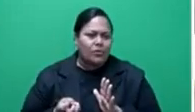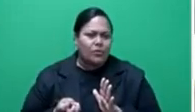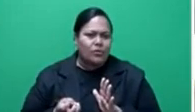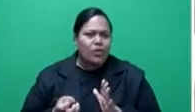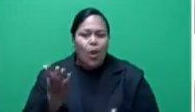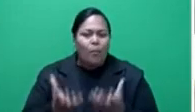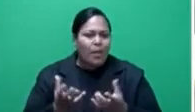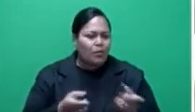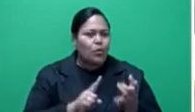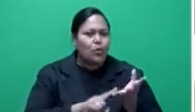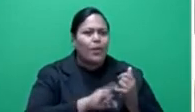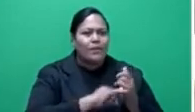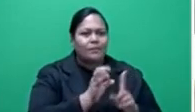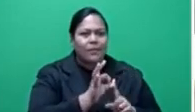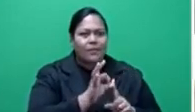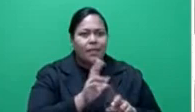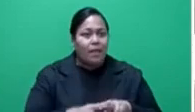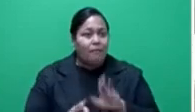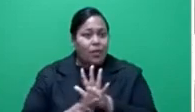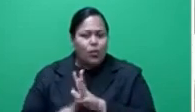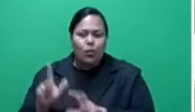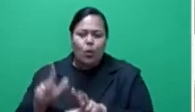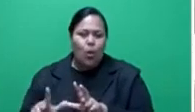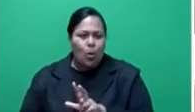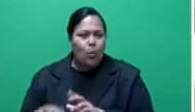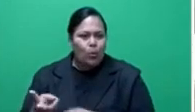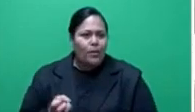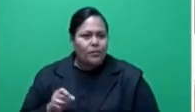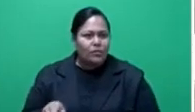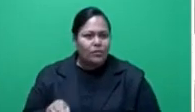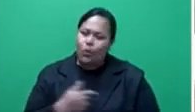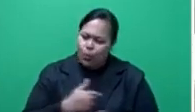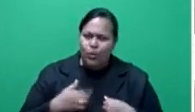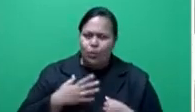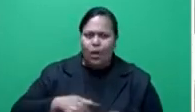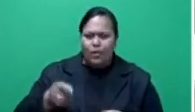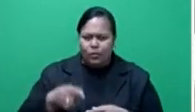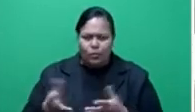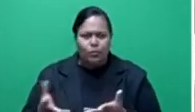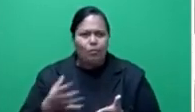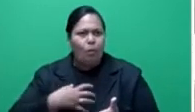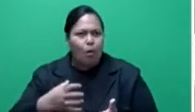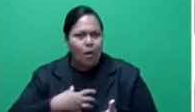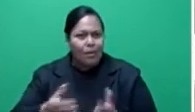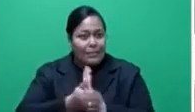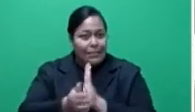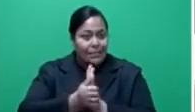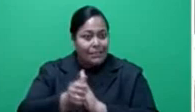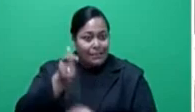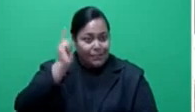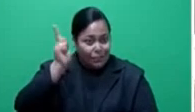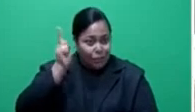USP. Far less. In fact, so we wanted to, of course, in order to attract good academics, good trainers